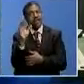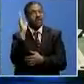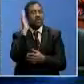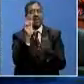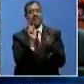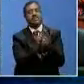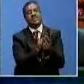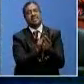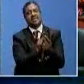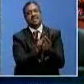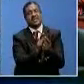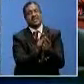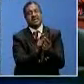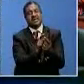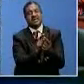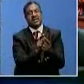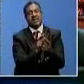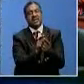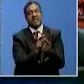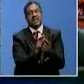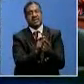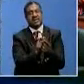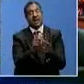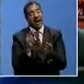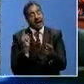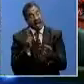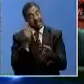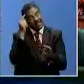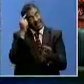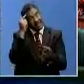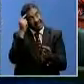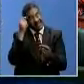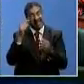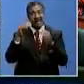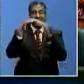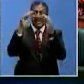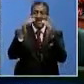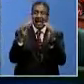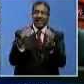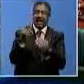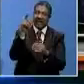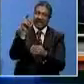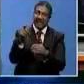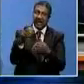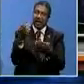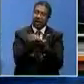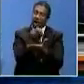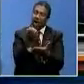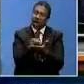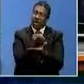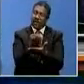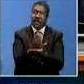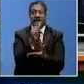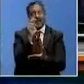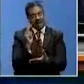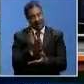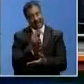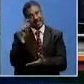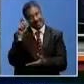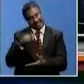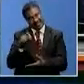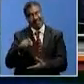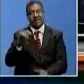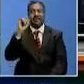to be able, when we are thinking of restructuring the economy, we need the